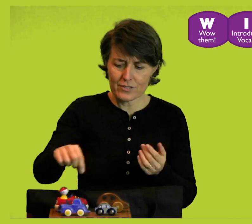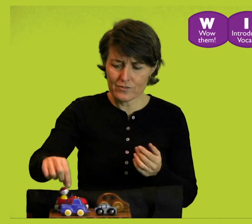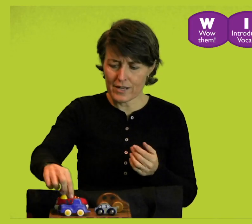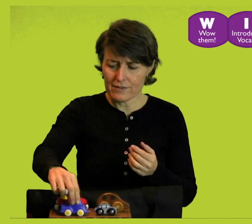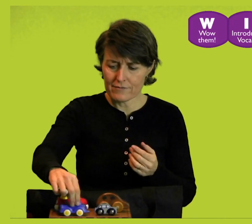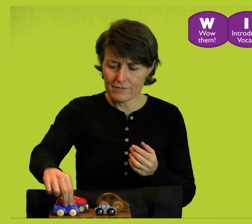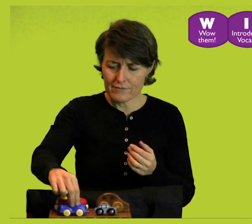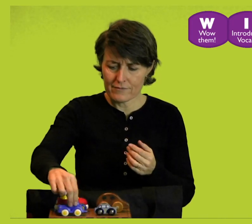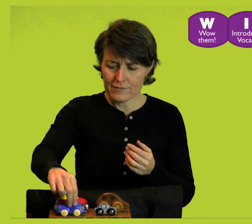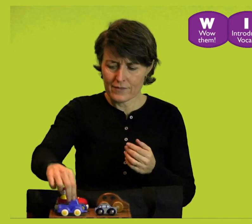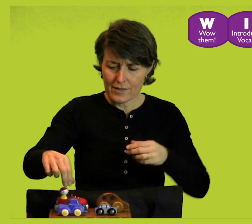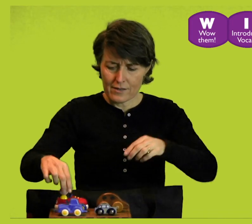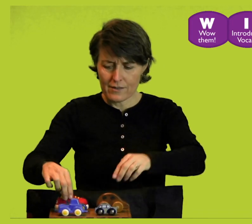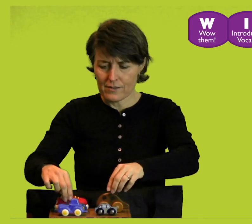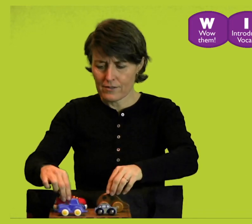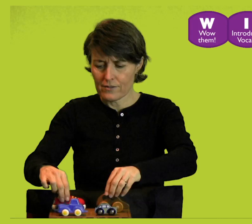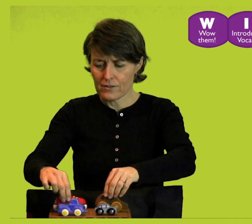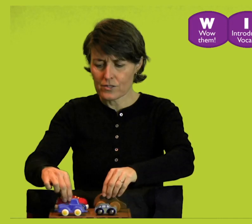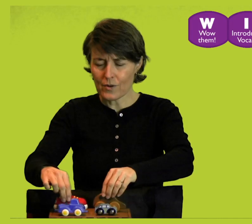That's great.